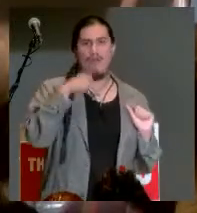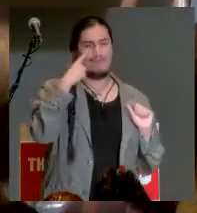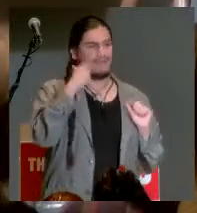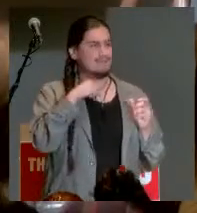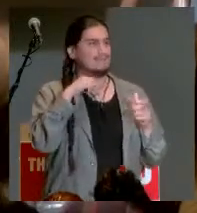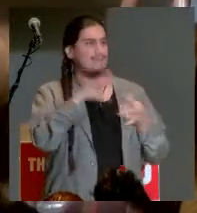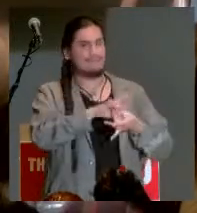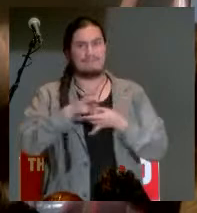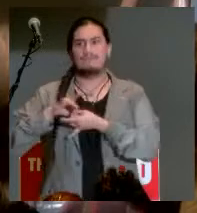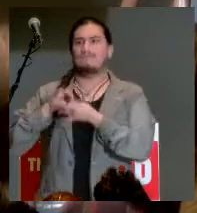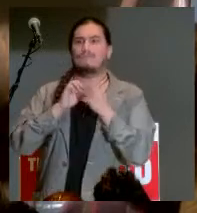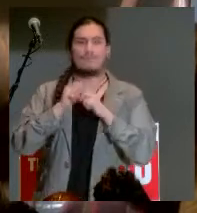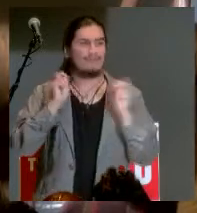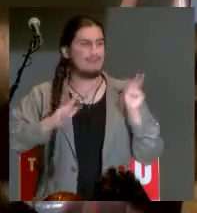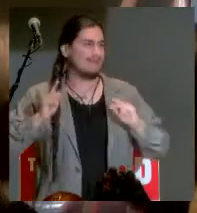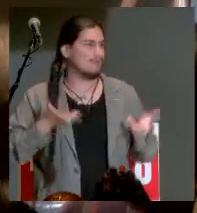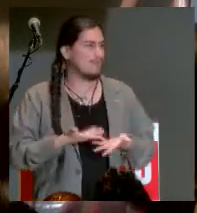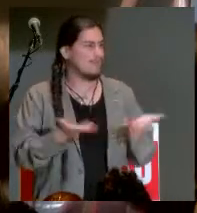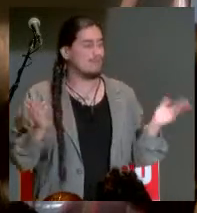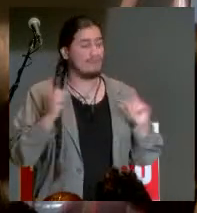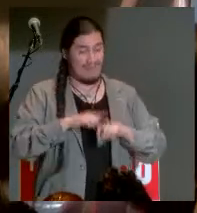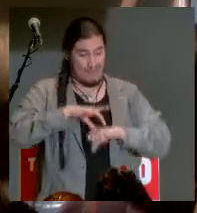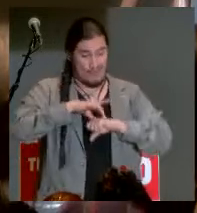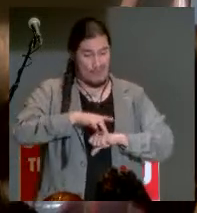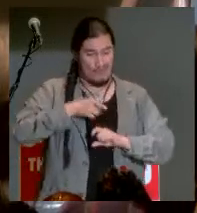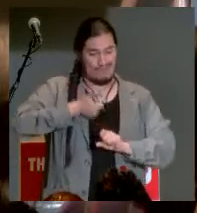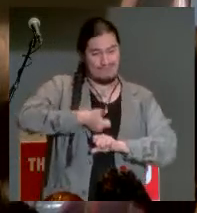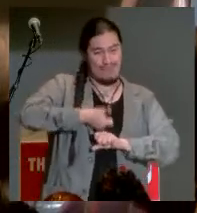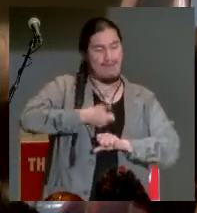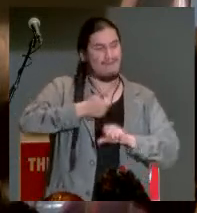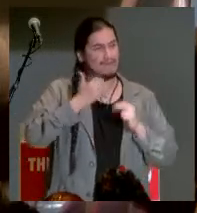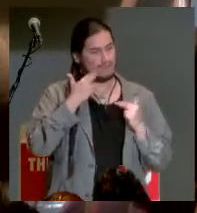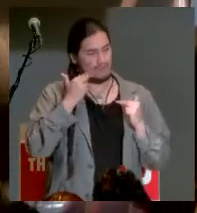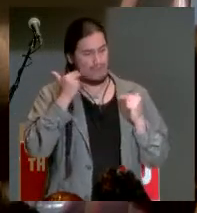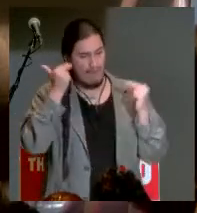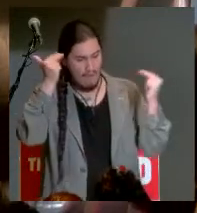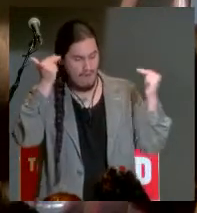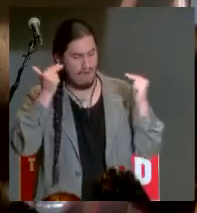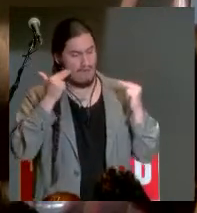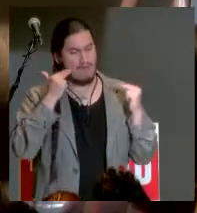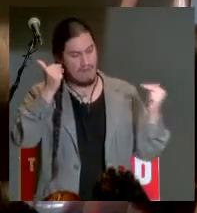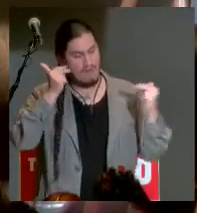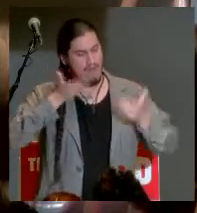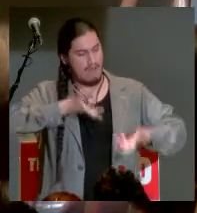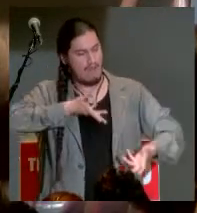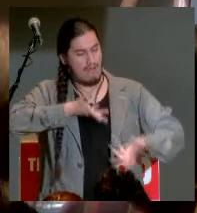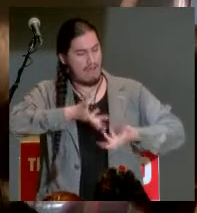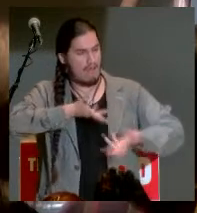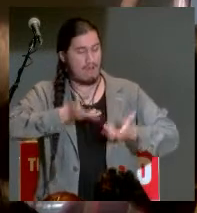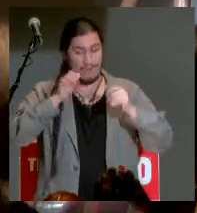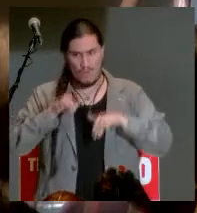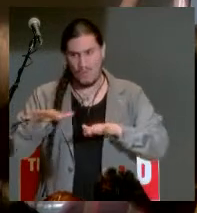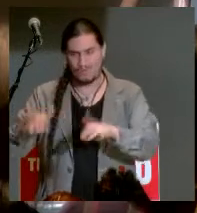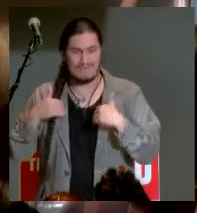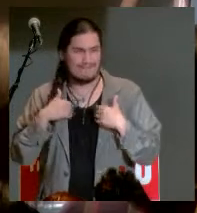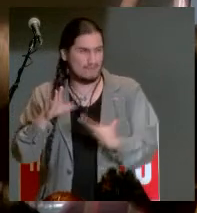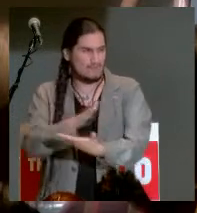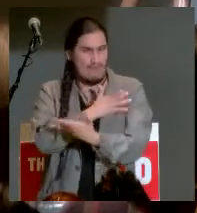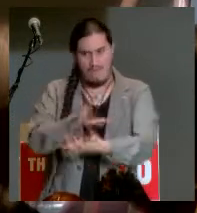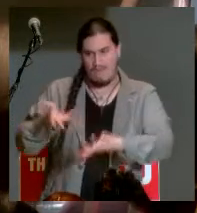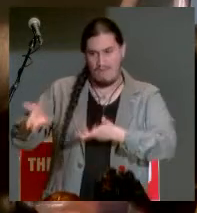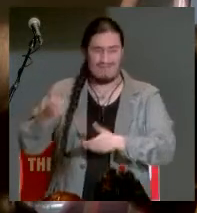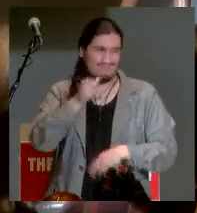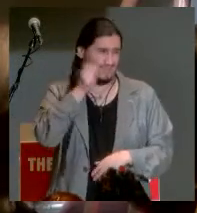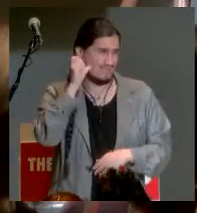people. But the earth, you know, is a song that I'm listening to all the time. Like the ocean is a song. I was there